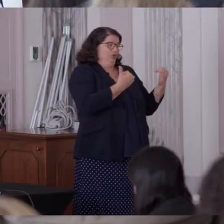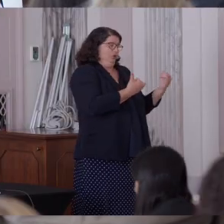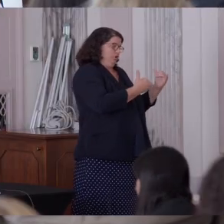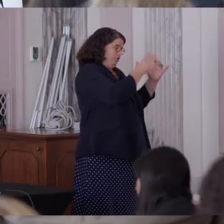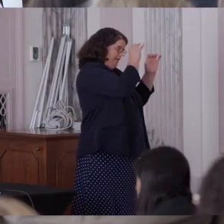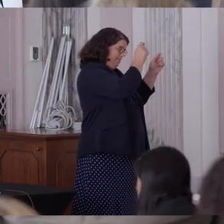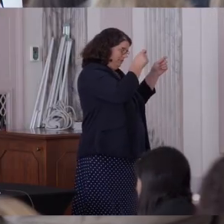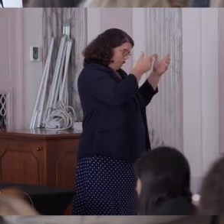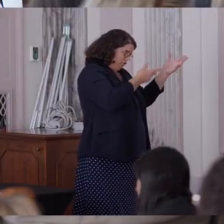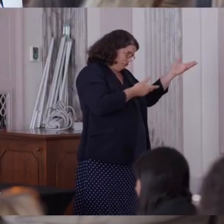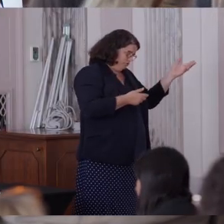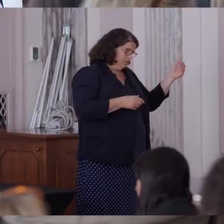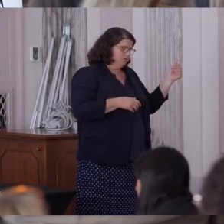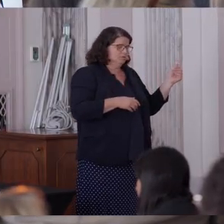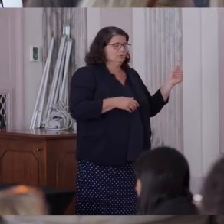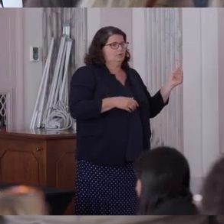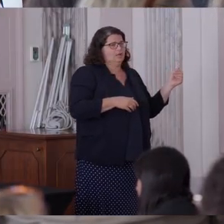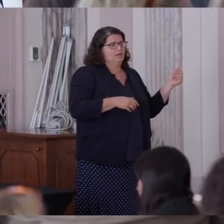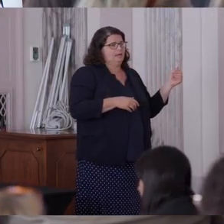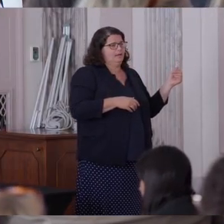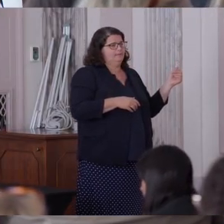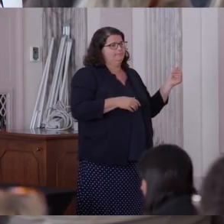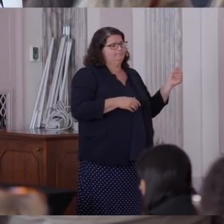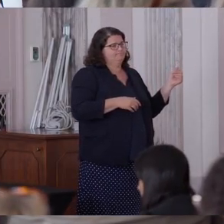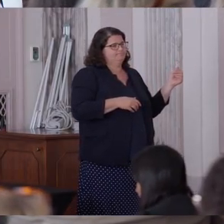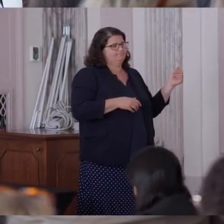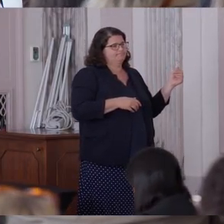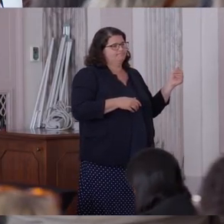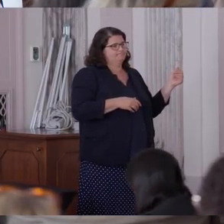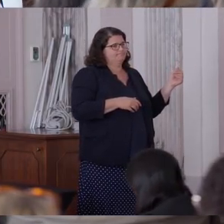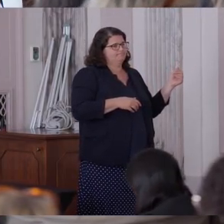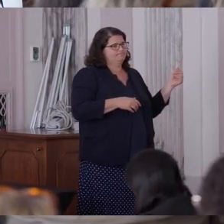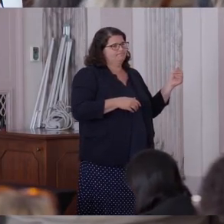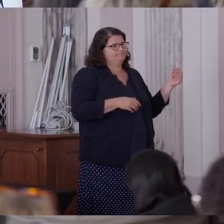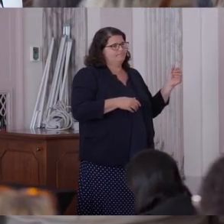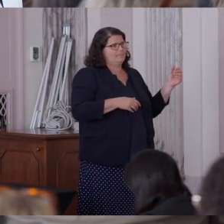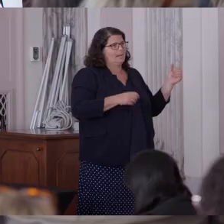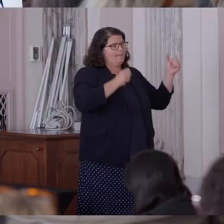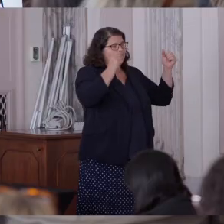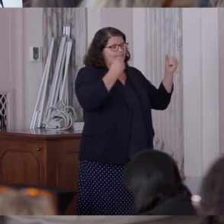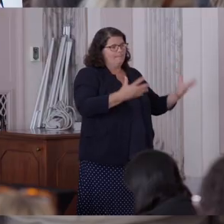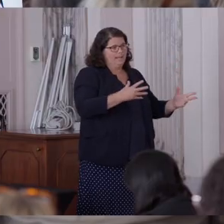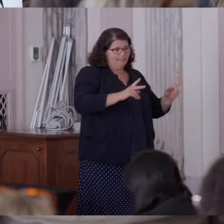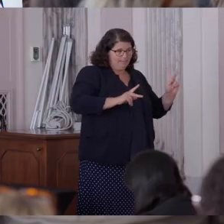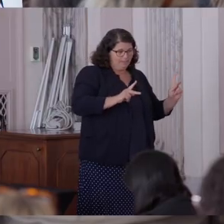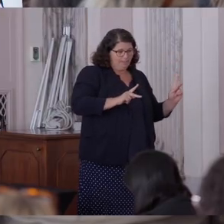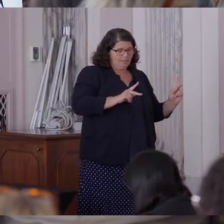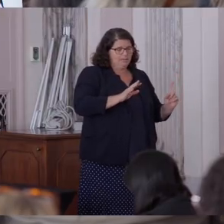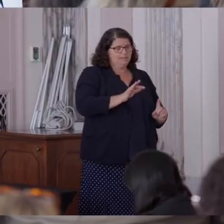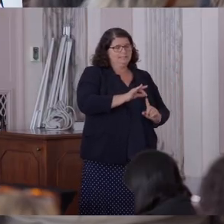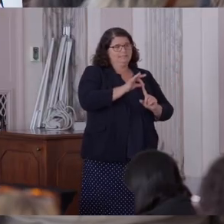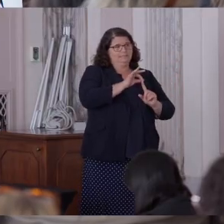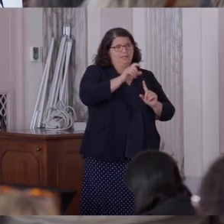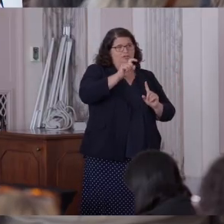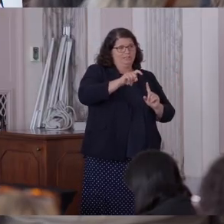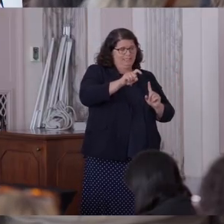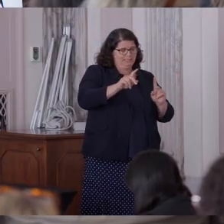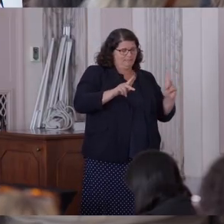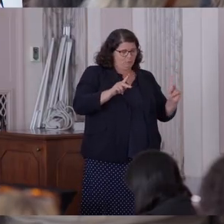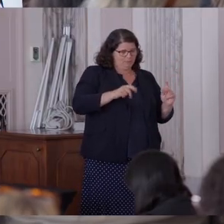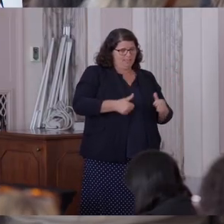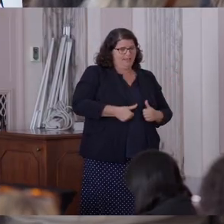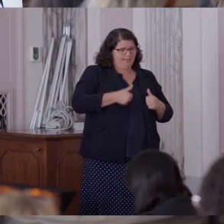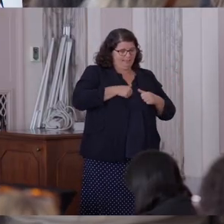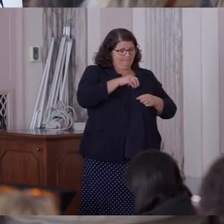and maybe this is part of the accountability issue, is you have a lot of people, special needs folks, living in supportive housing